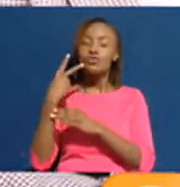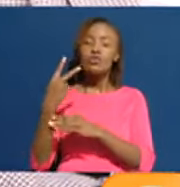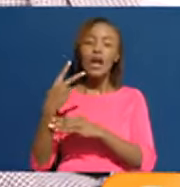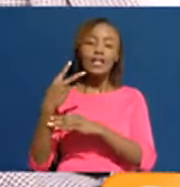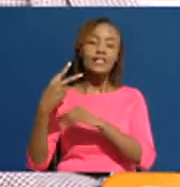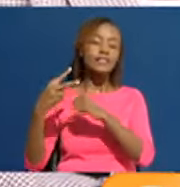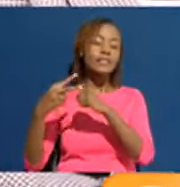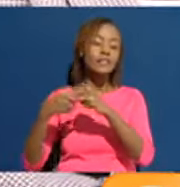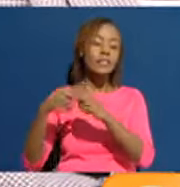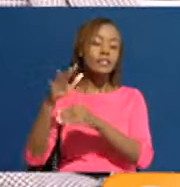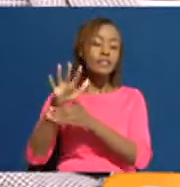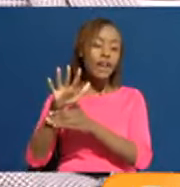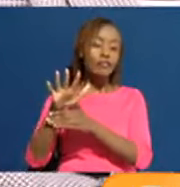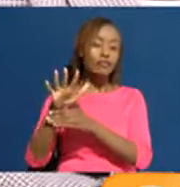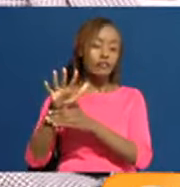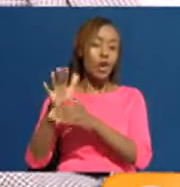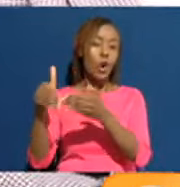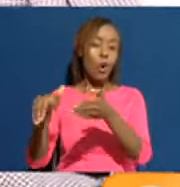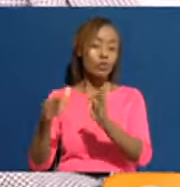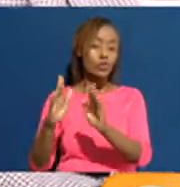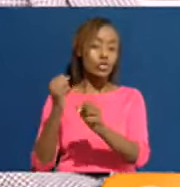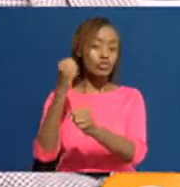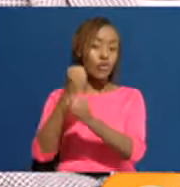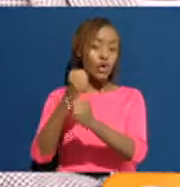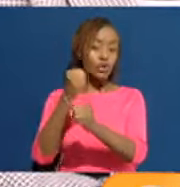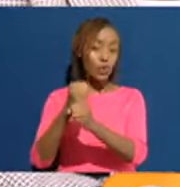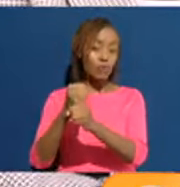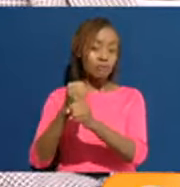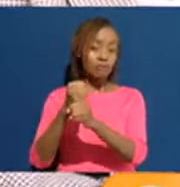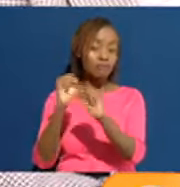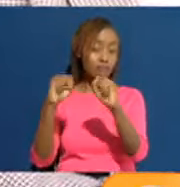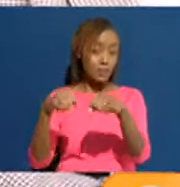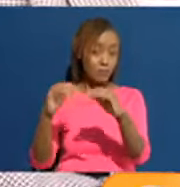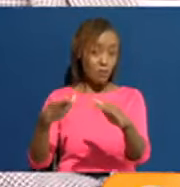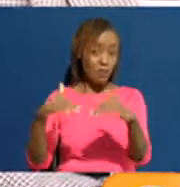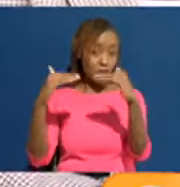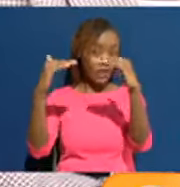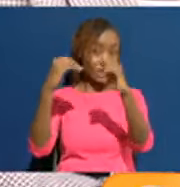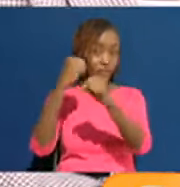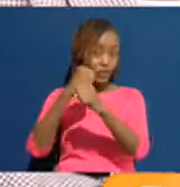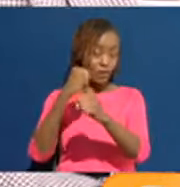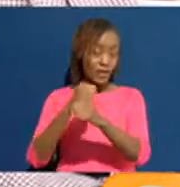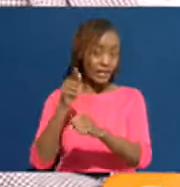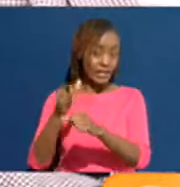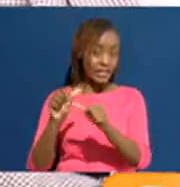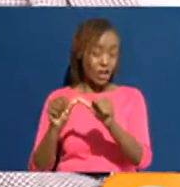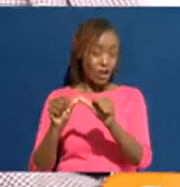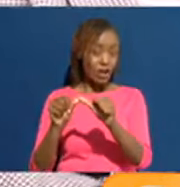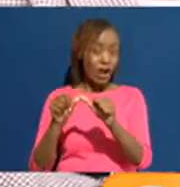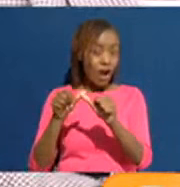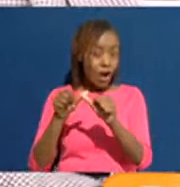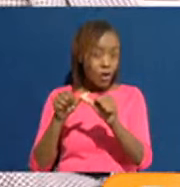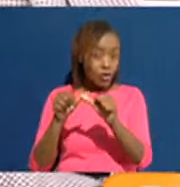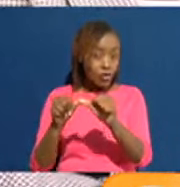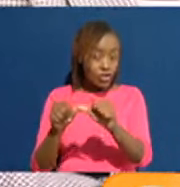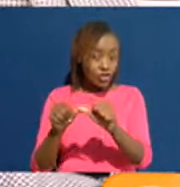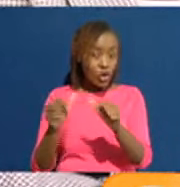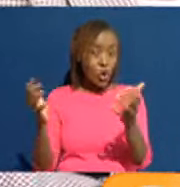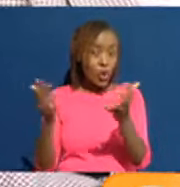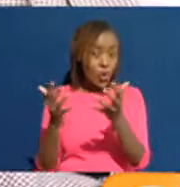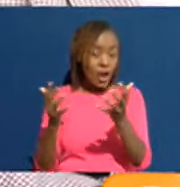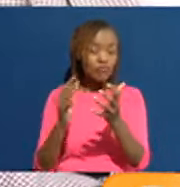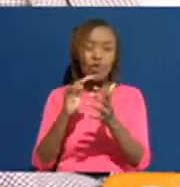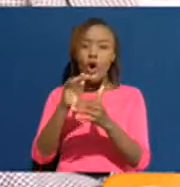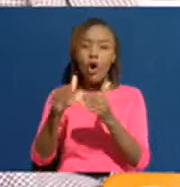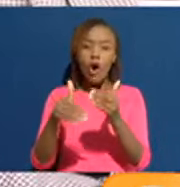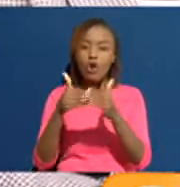36,275 vacancies for promotions. And these vacancies run across the divide of our